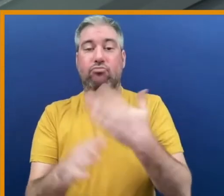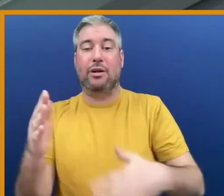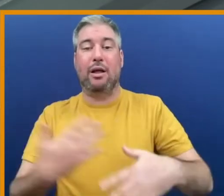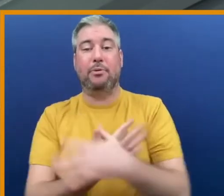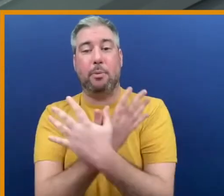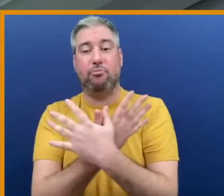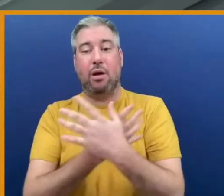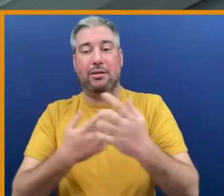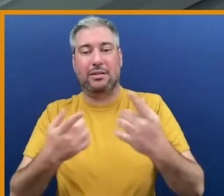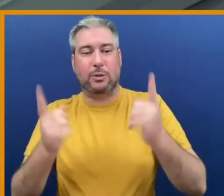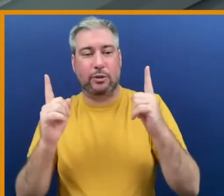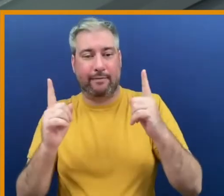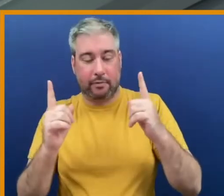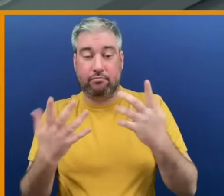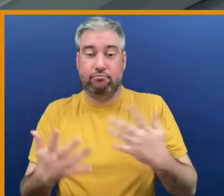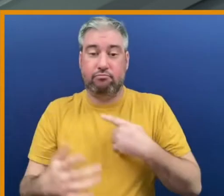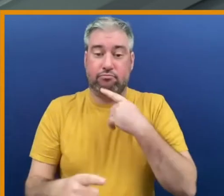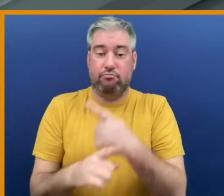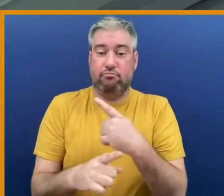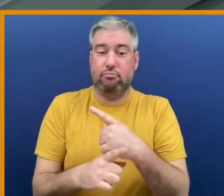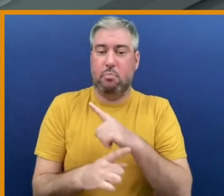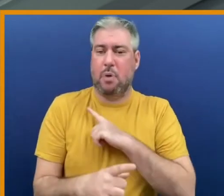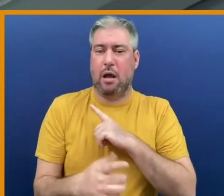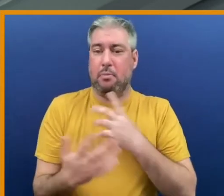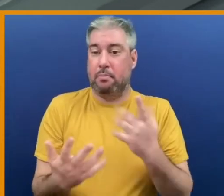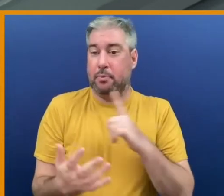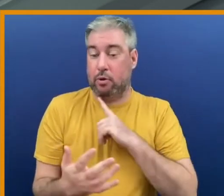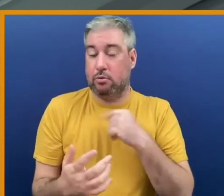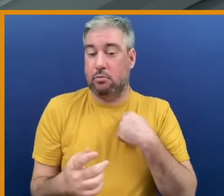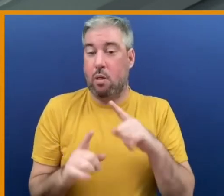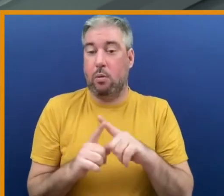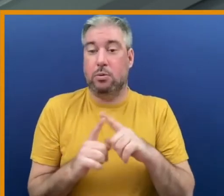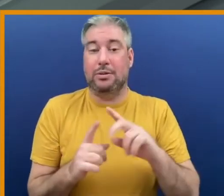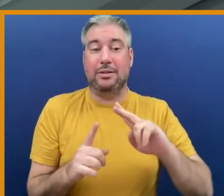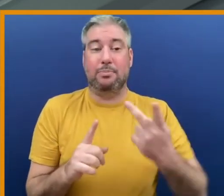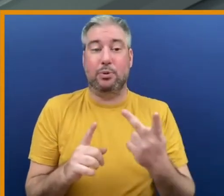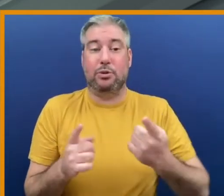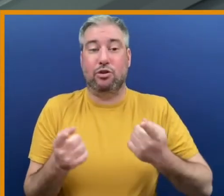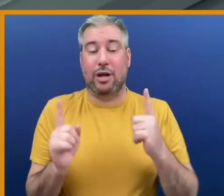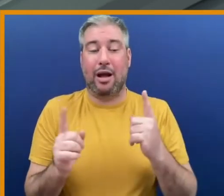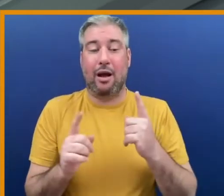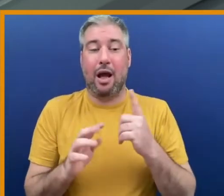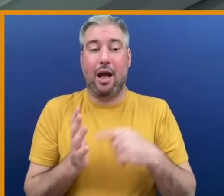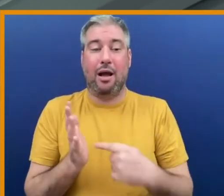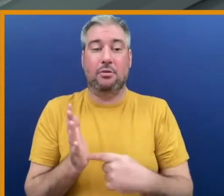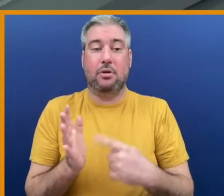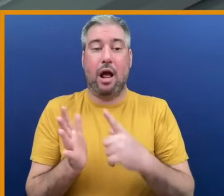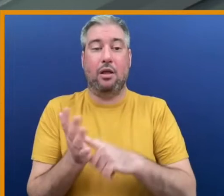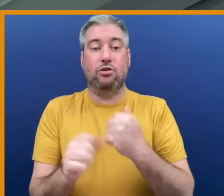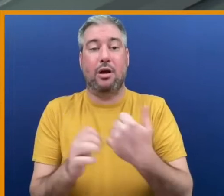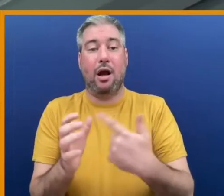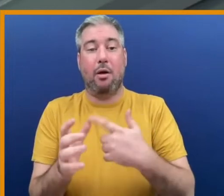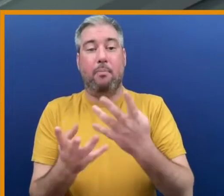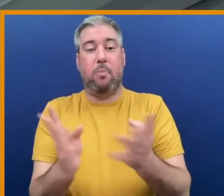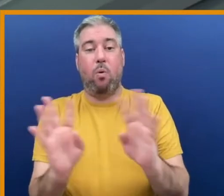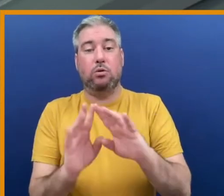of the LGA Board for Environment, Economy, Housing and Transport. And I'd like to point us